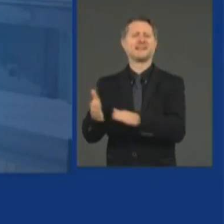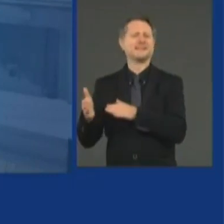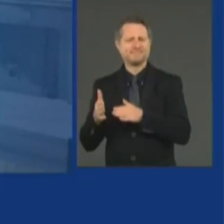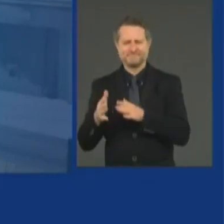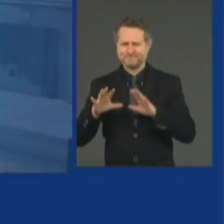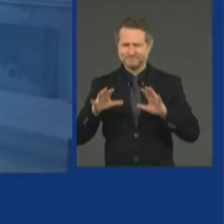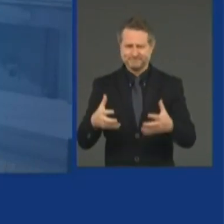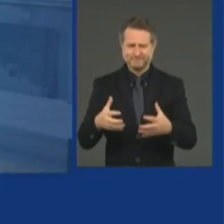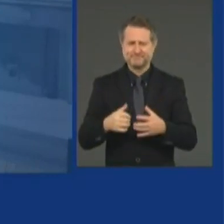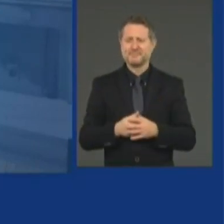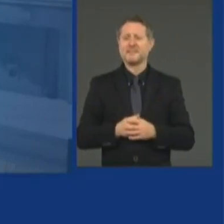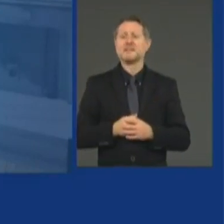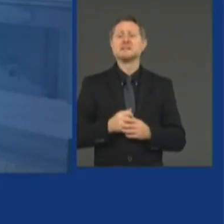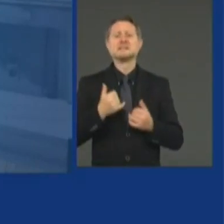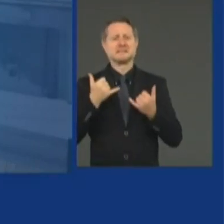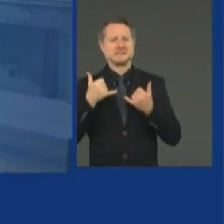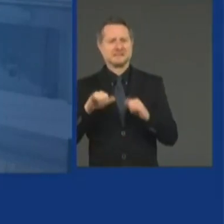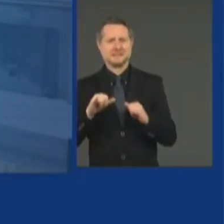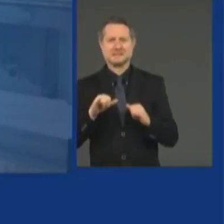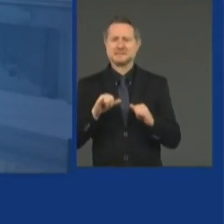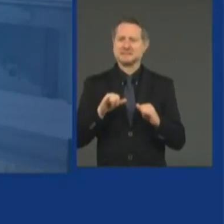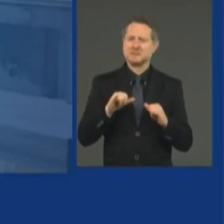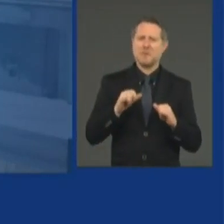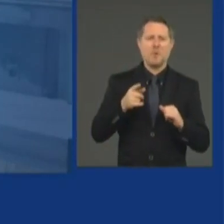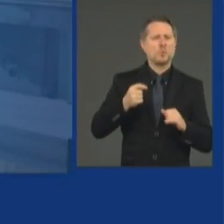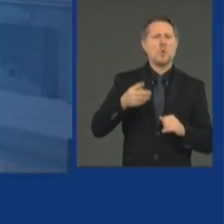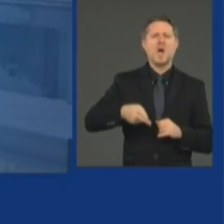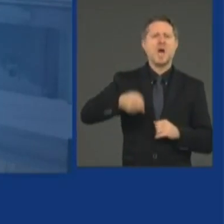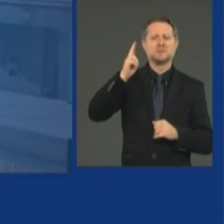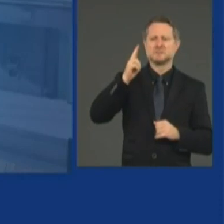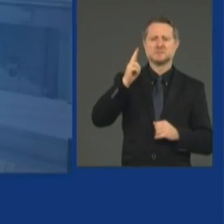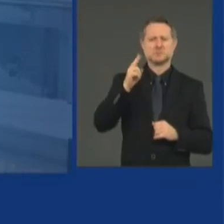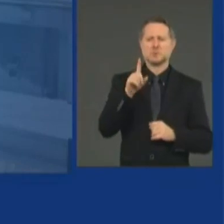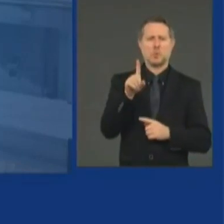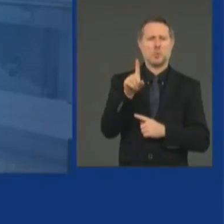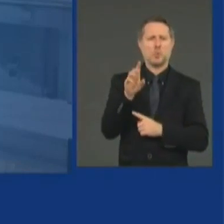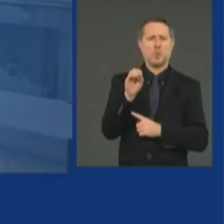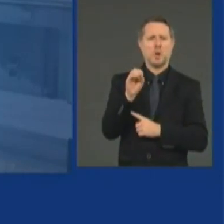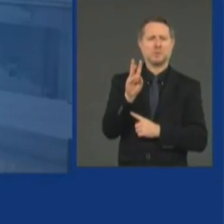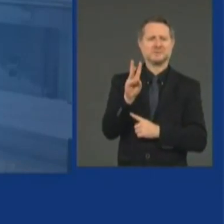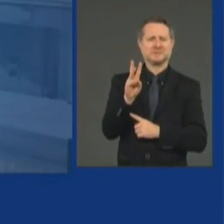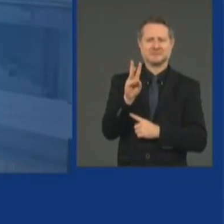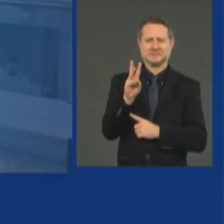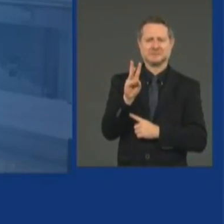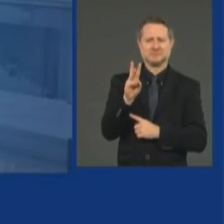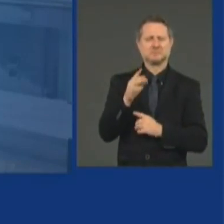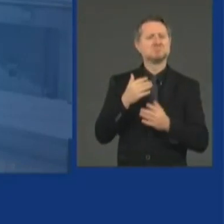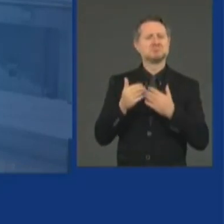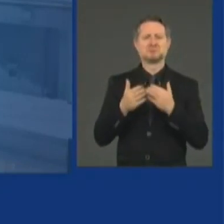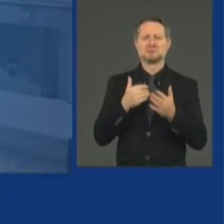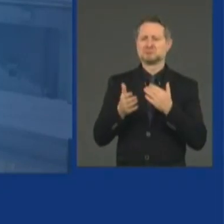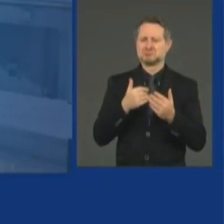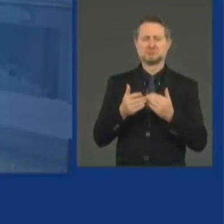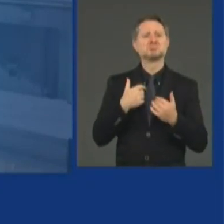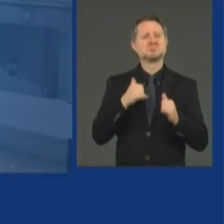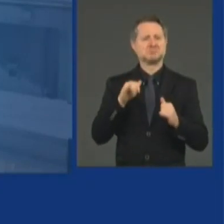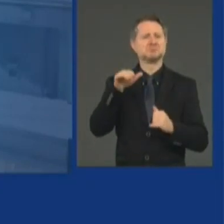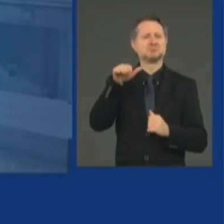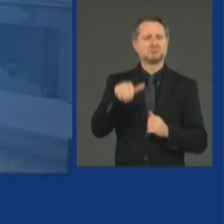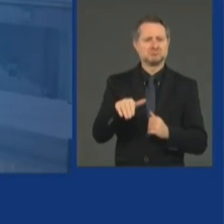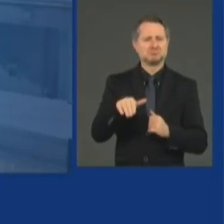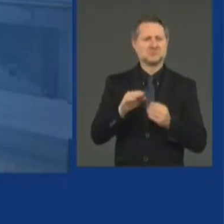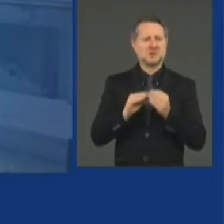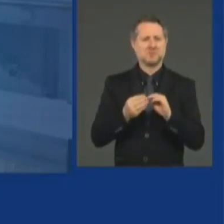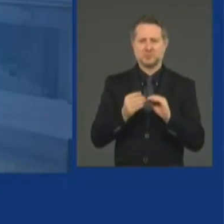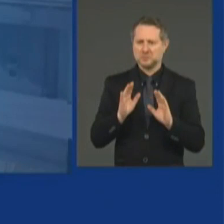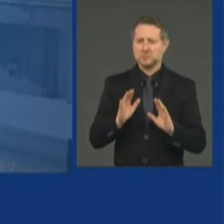is still painfully high at 106, but it is down. And in this world where we're looking